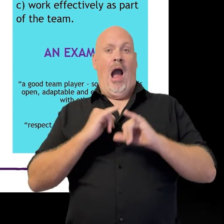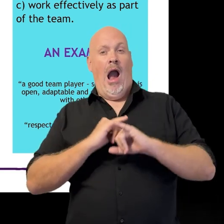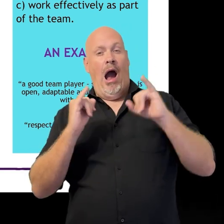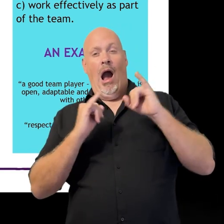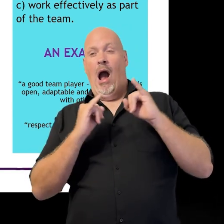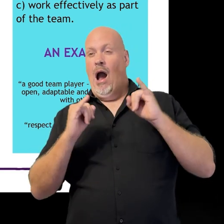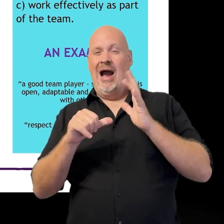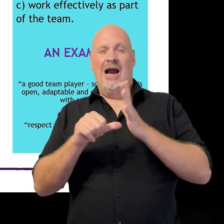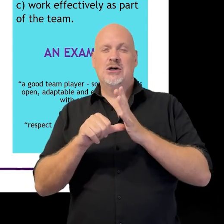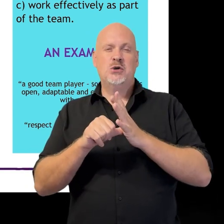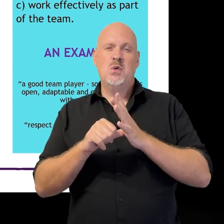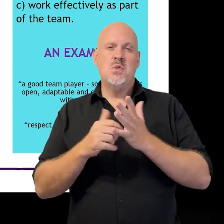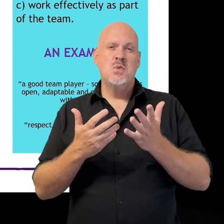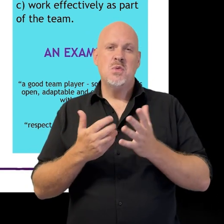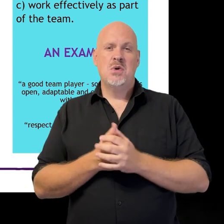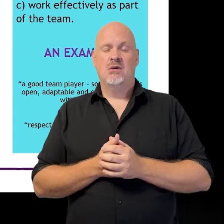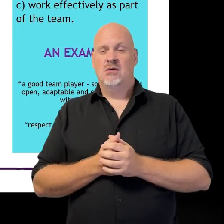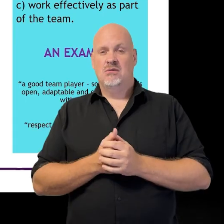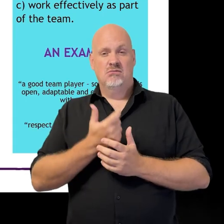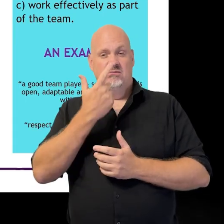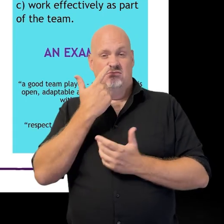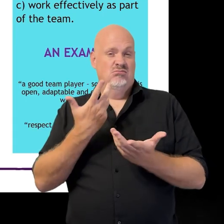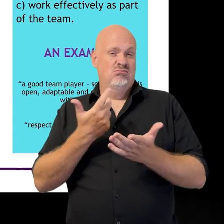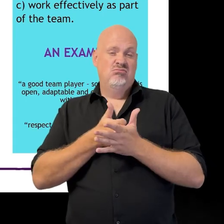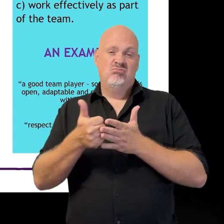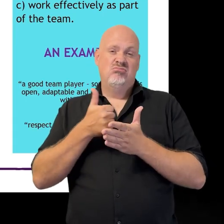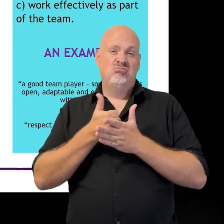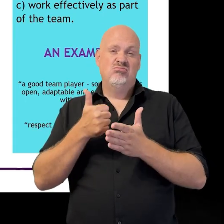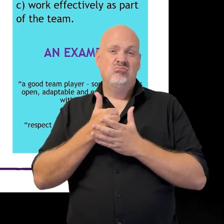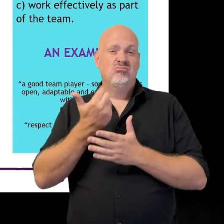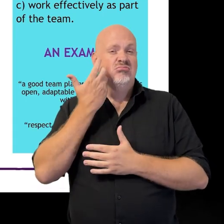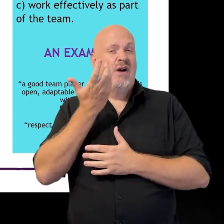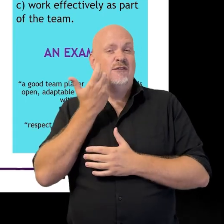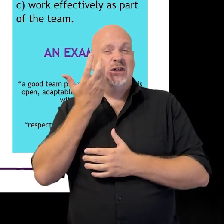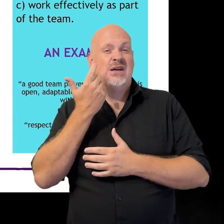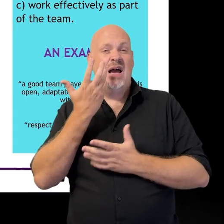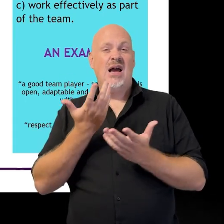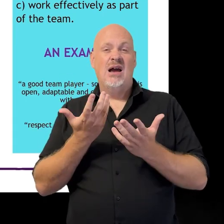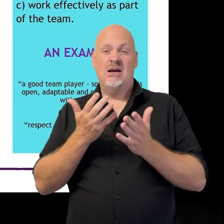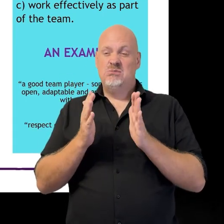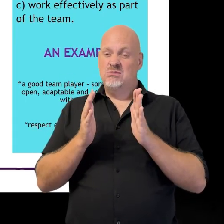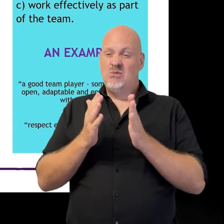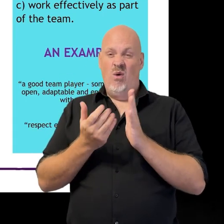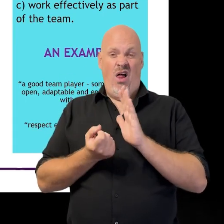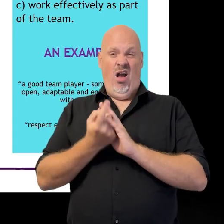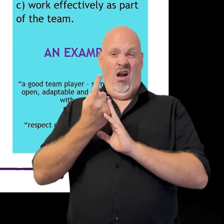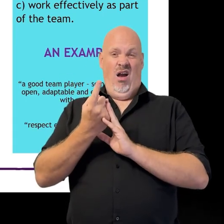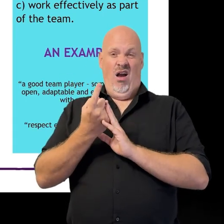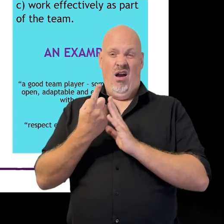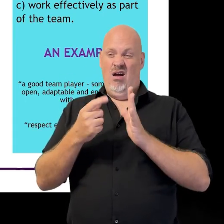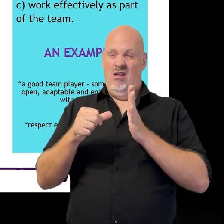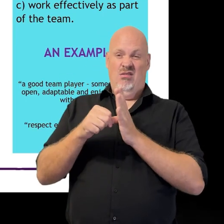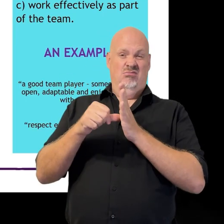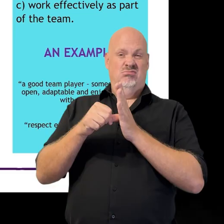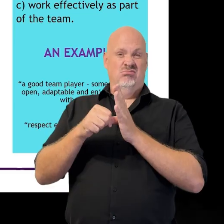most important thing there is the example about how you contributed your views and opinions.